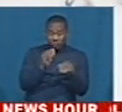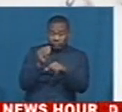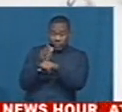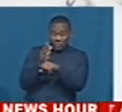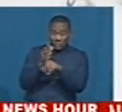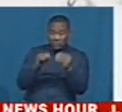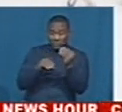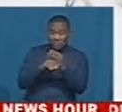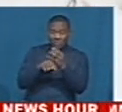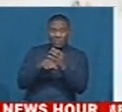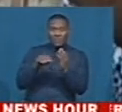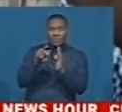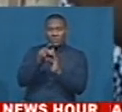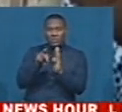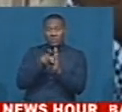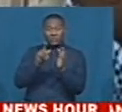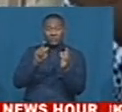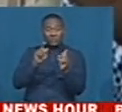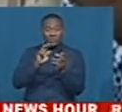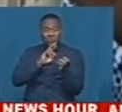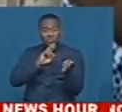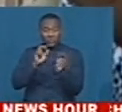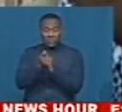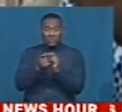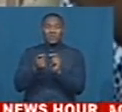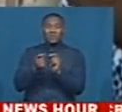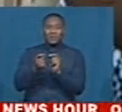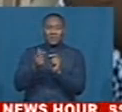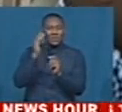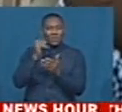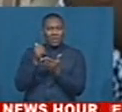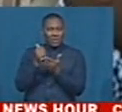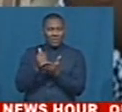recommendations for policy reforms will ensure efficient land administration in Ghana.